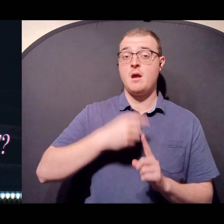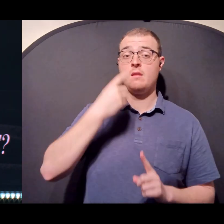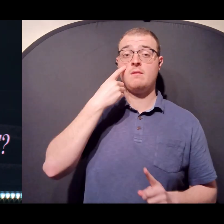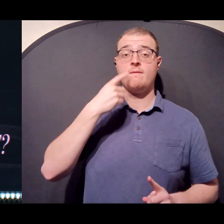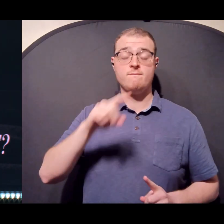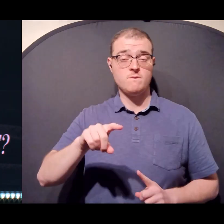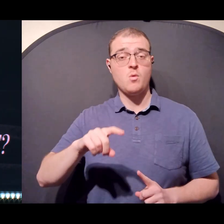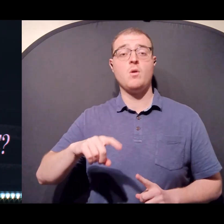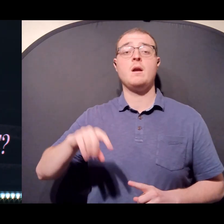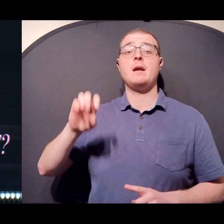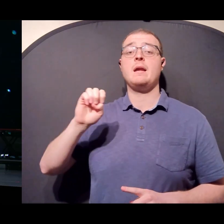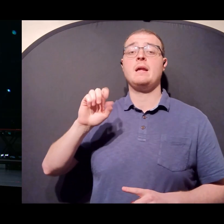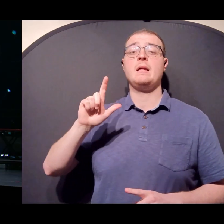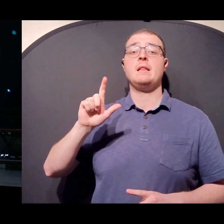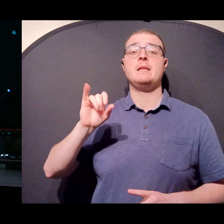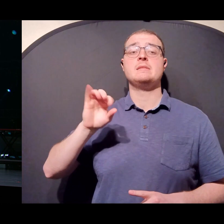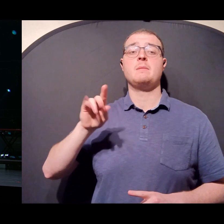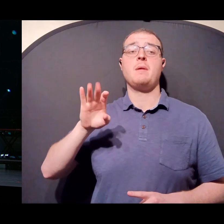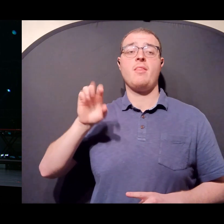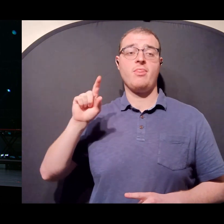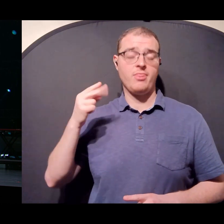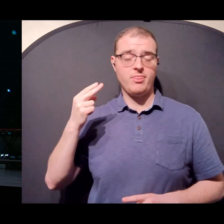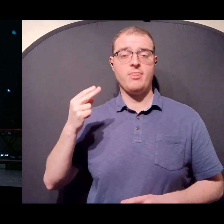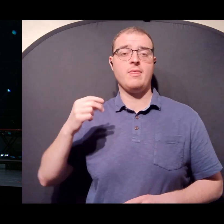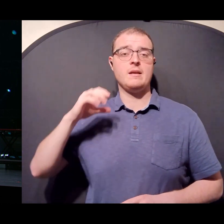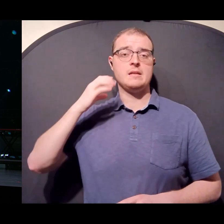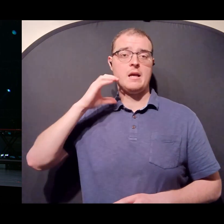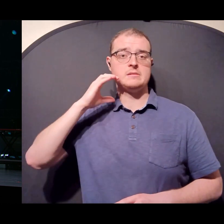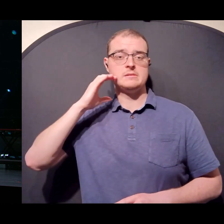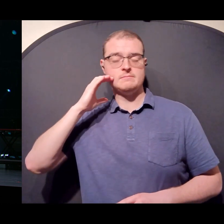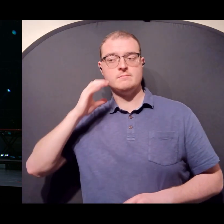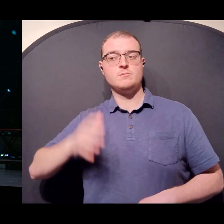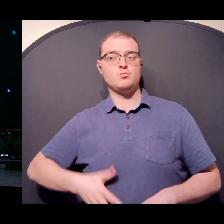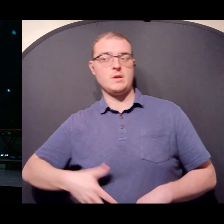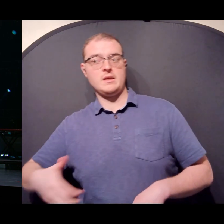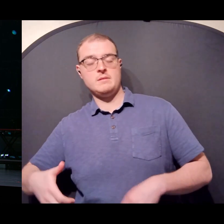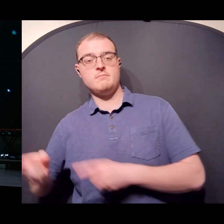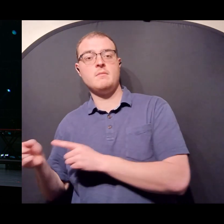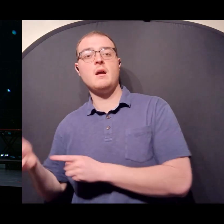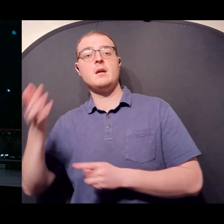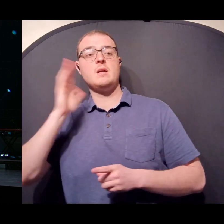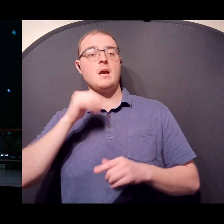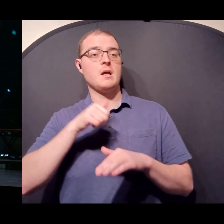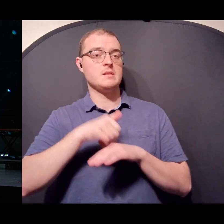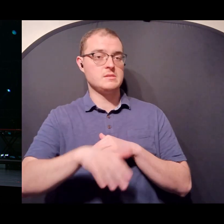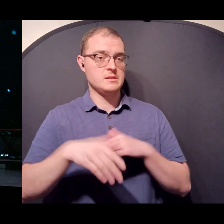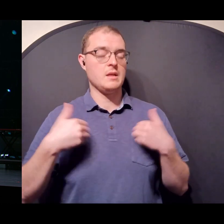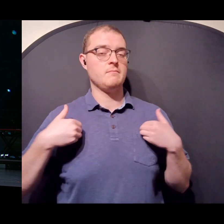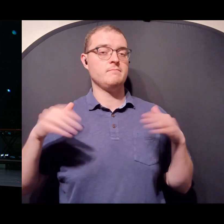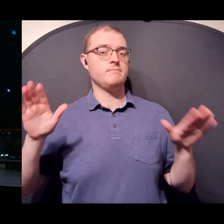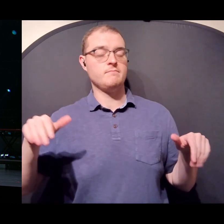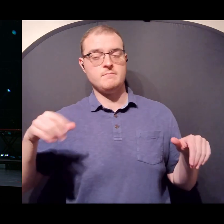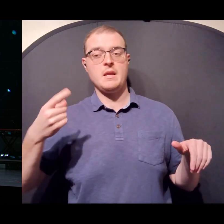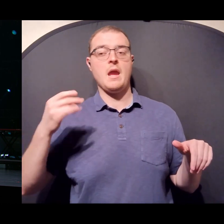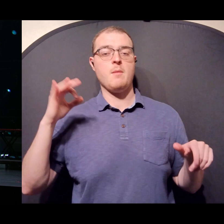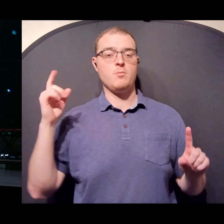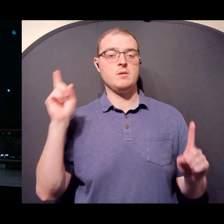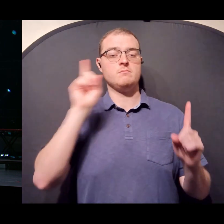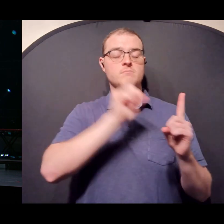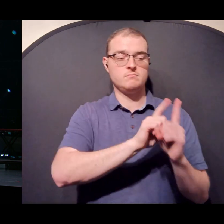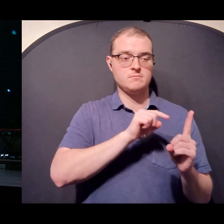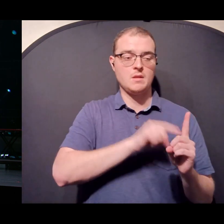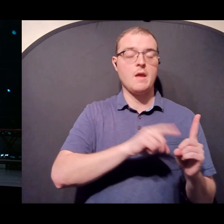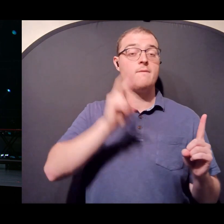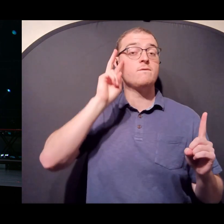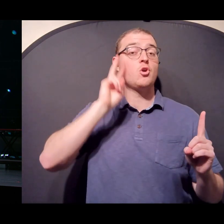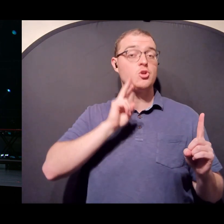35. In the sixth month of Elizabeth's pregnancy, that's her cousin, God sent the angel Gabriel to Nazareth, a town in Galilee,